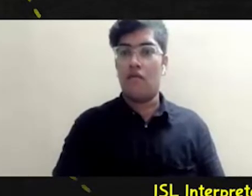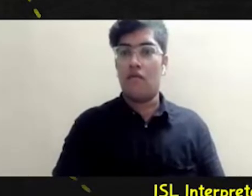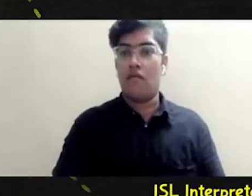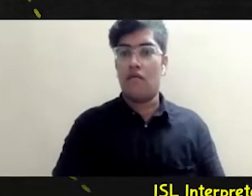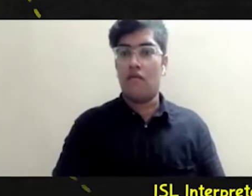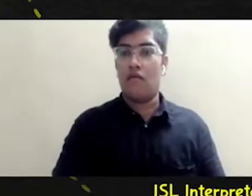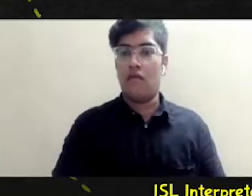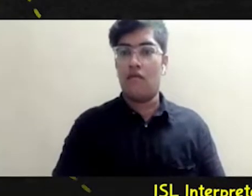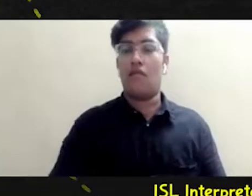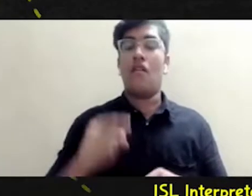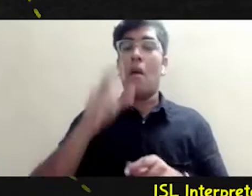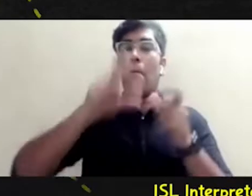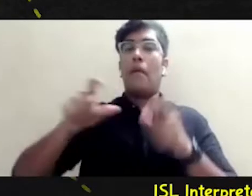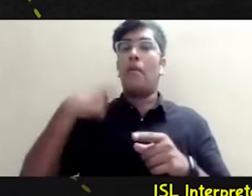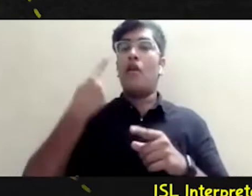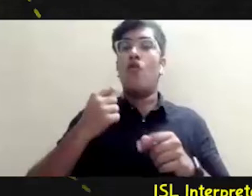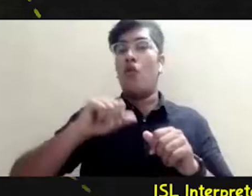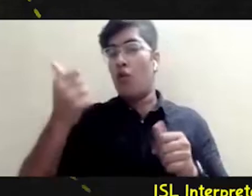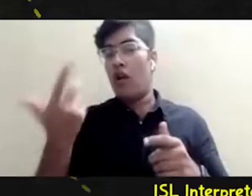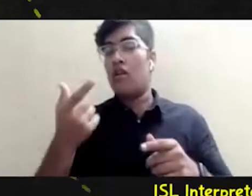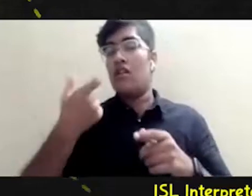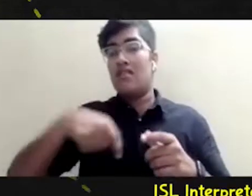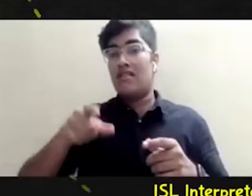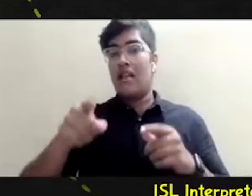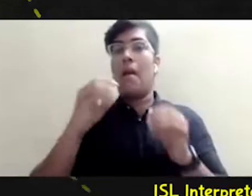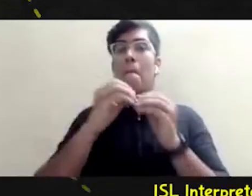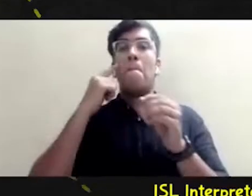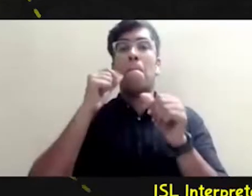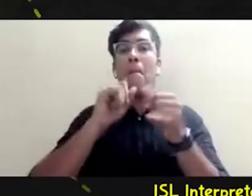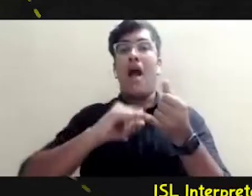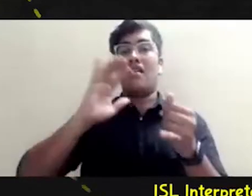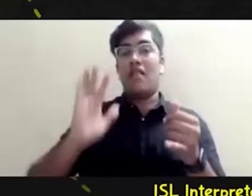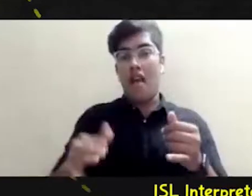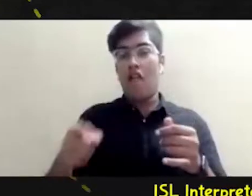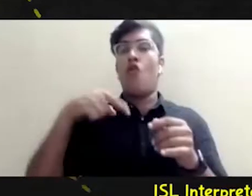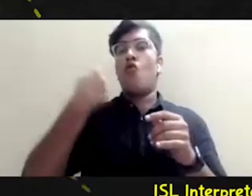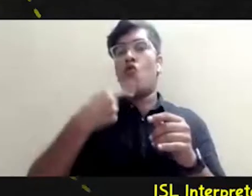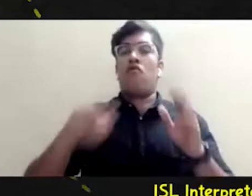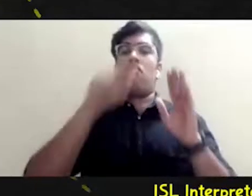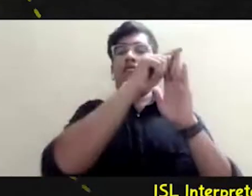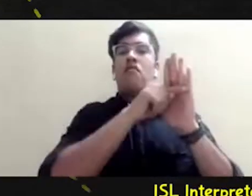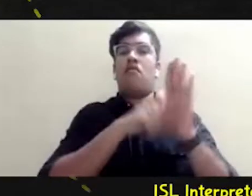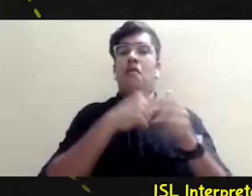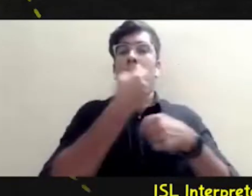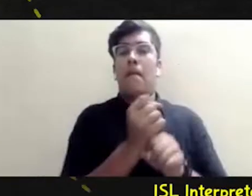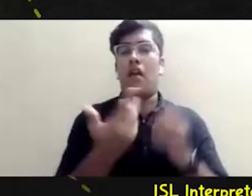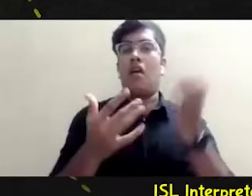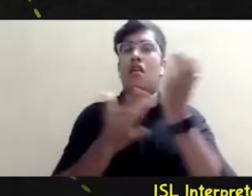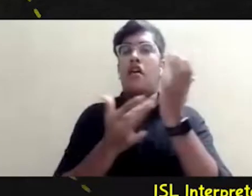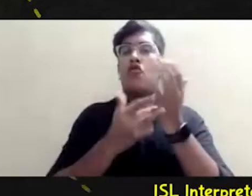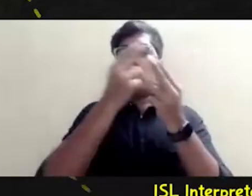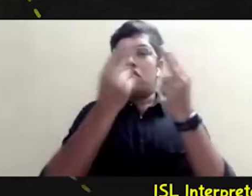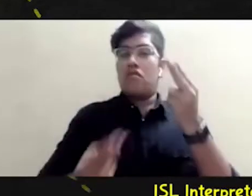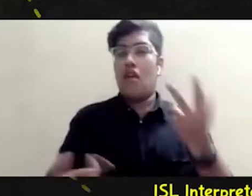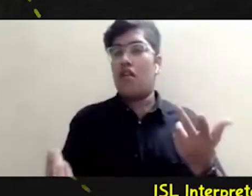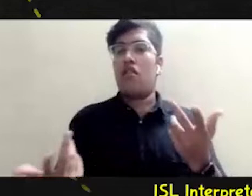been and are still biased are the ones framing these laws or policies and also designing these technology systems. So